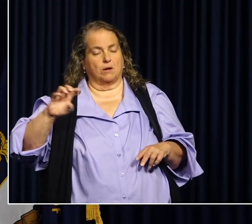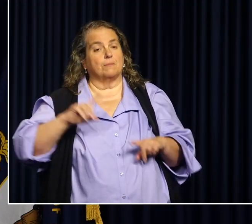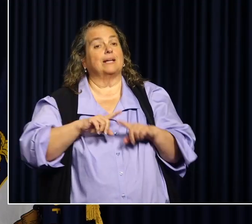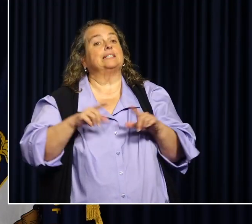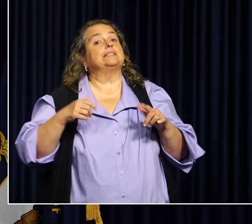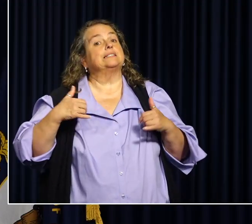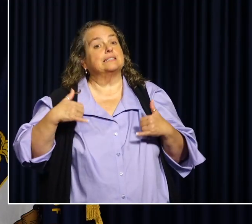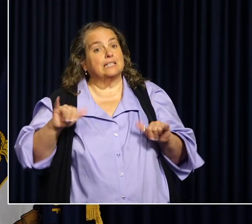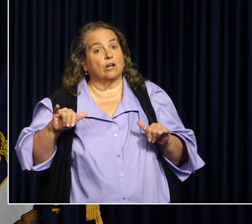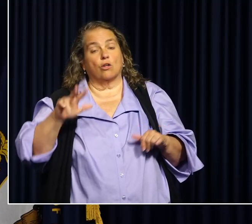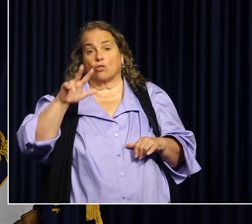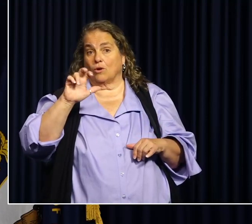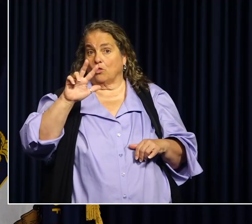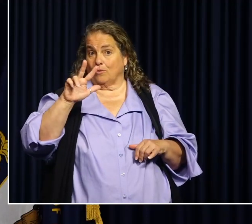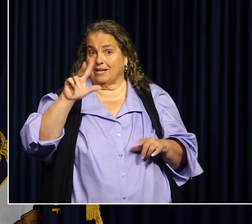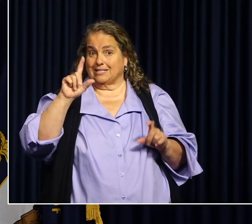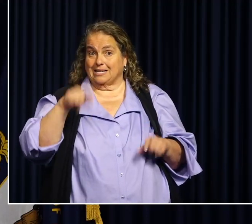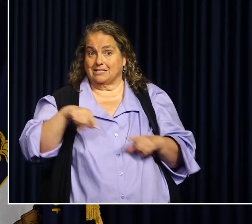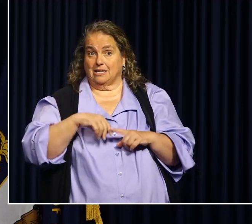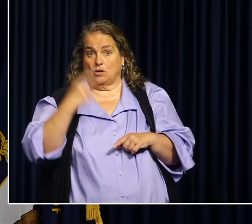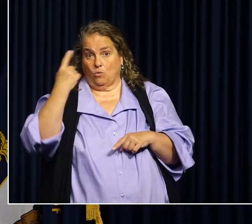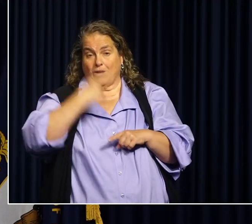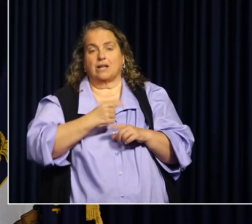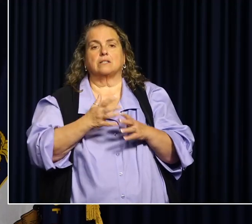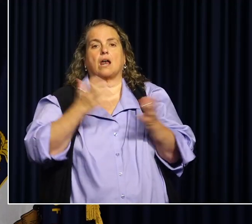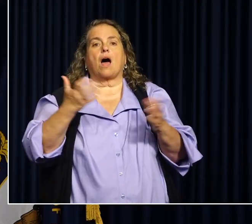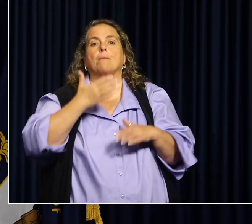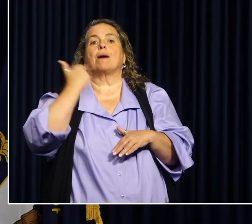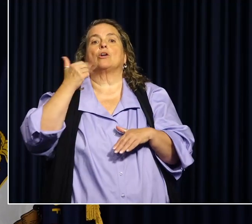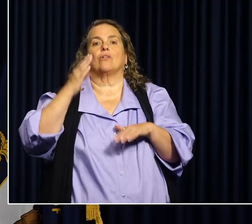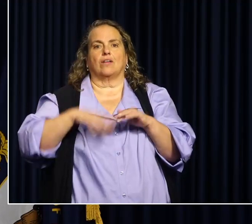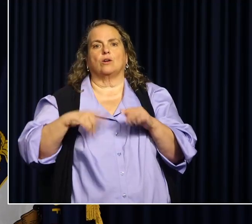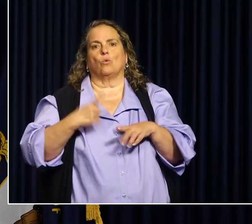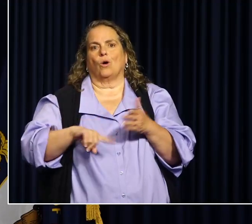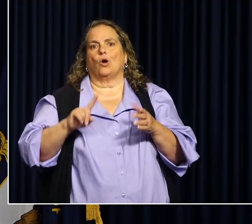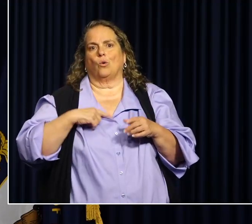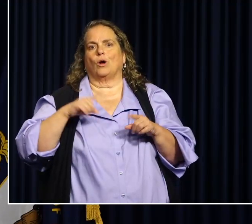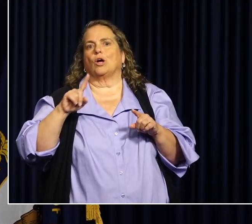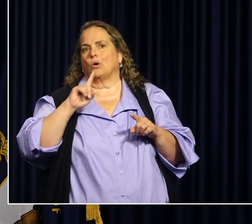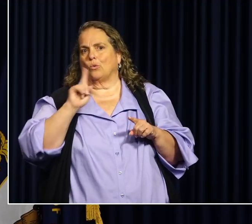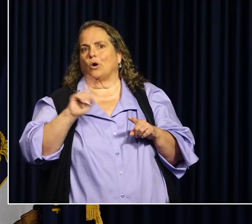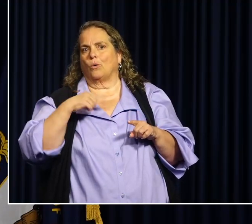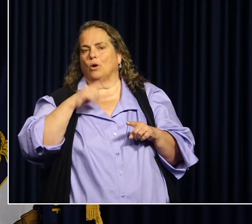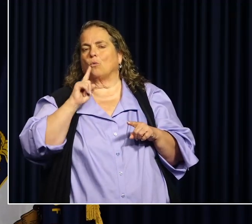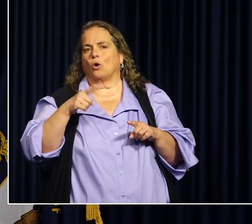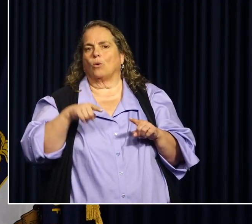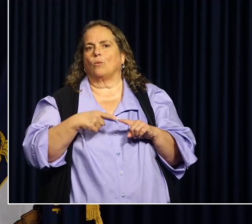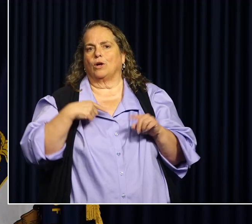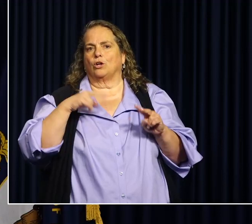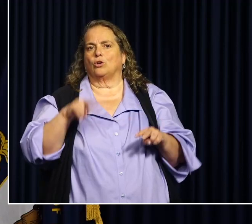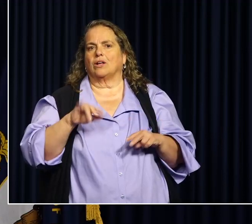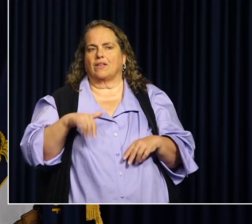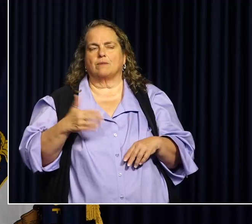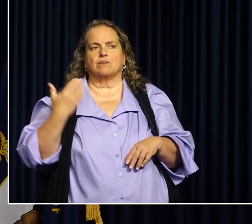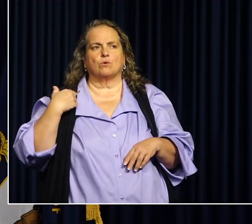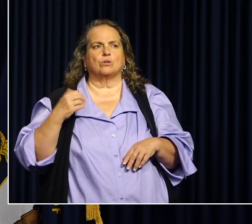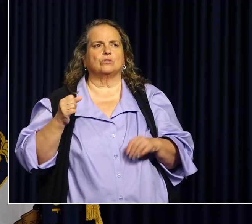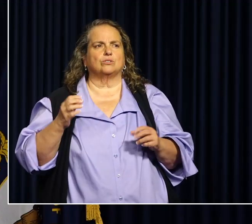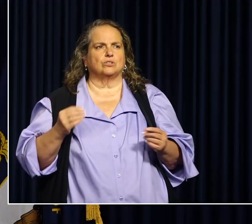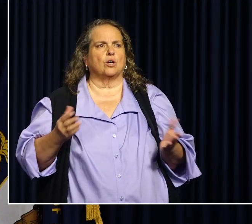still, 303 tests in a day is a lot better than we were as we looked at that graph a while ago. So